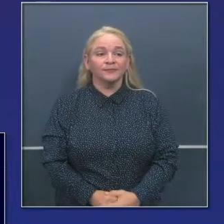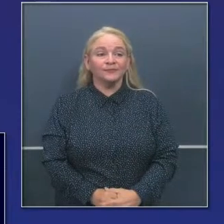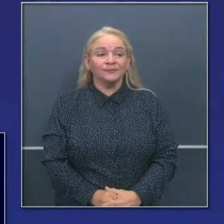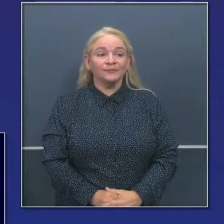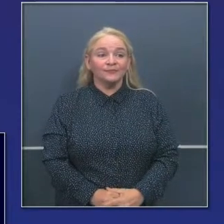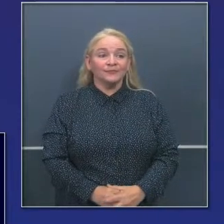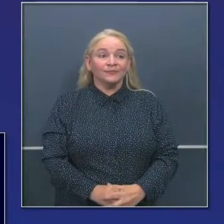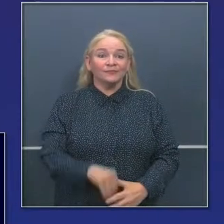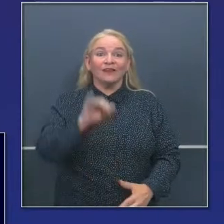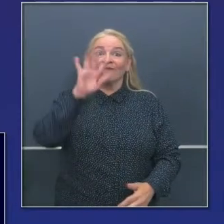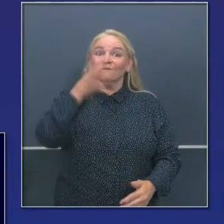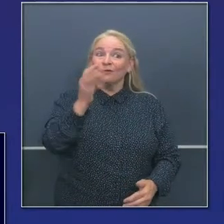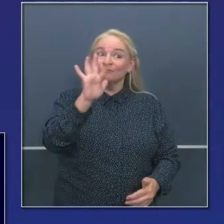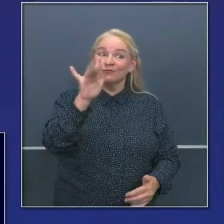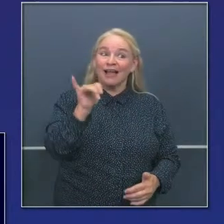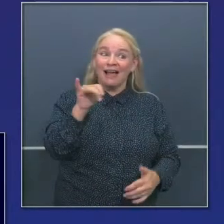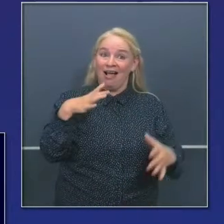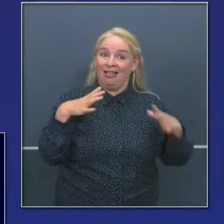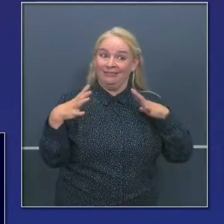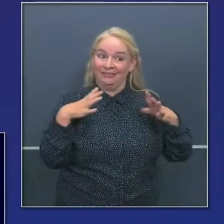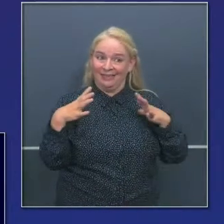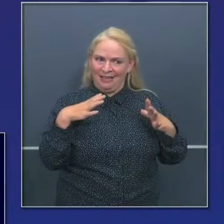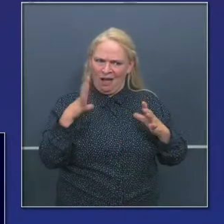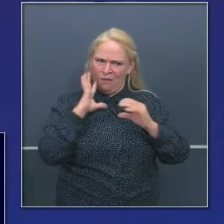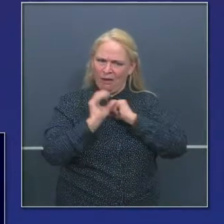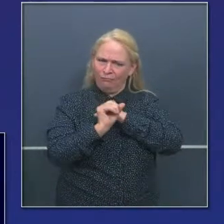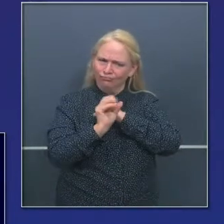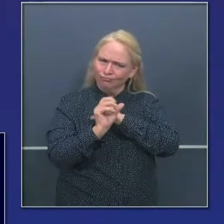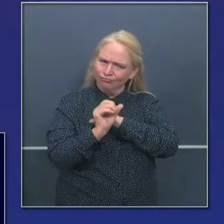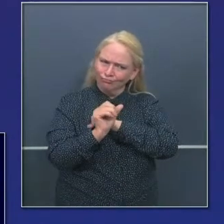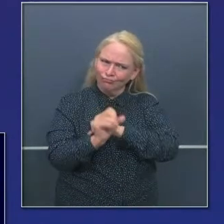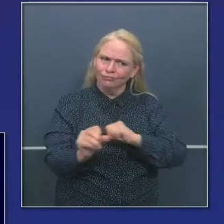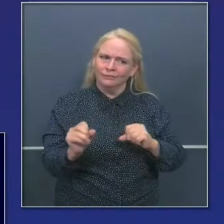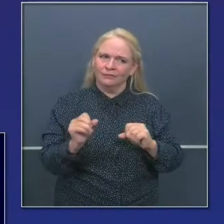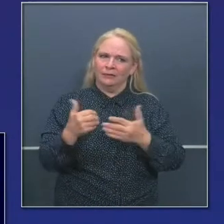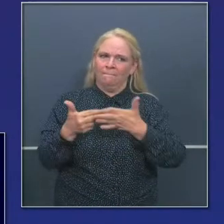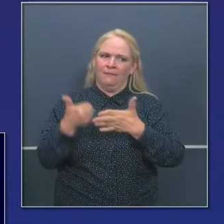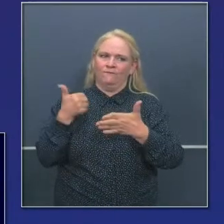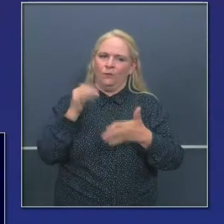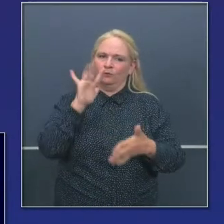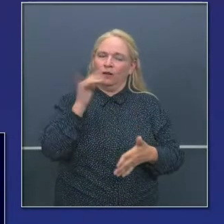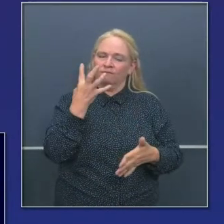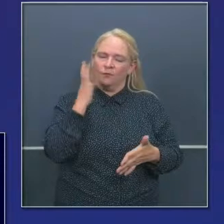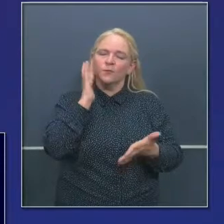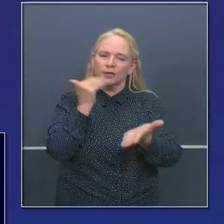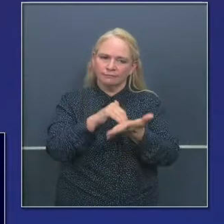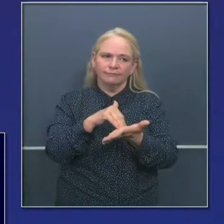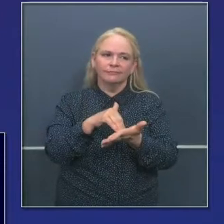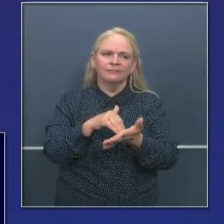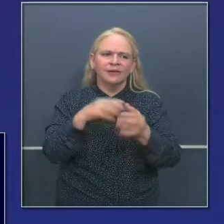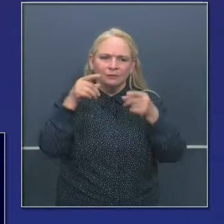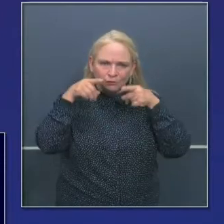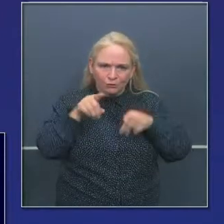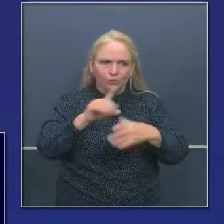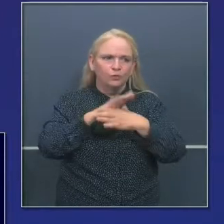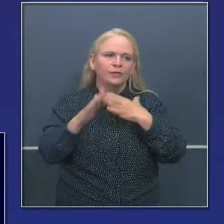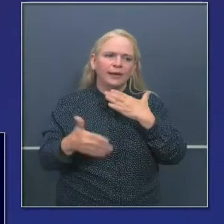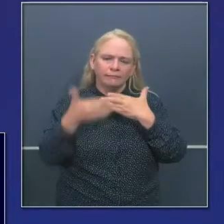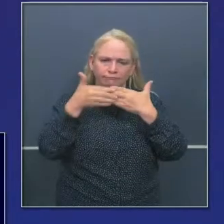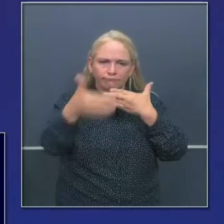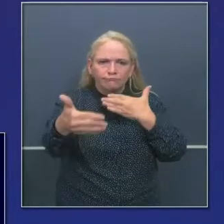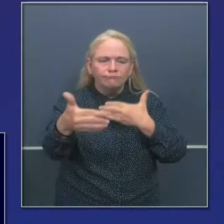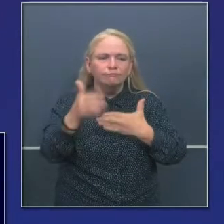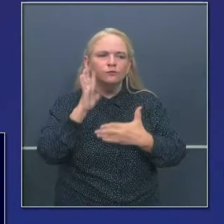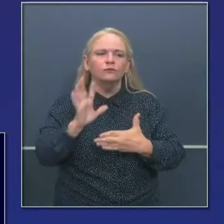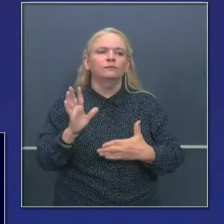4th of July holiday weekend. We want to get this done before the 4th of July holiday weekend and then well beyond until we